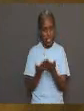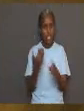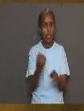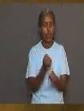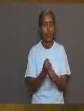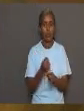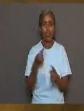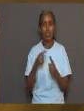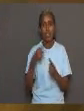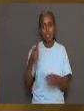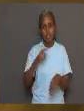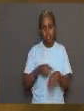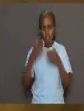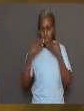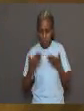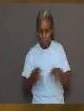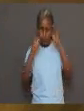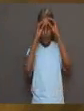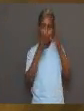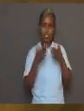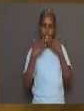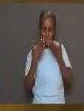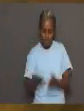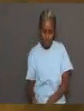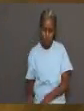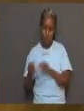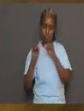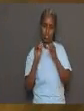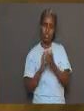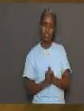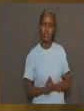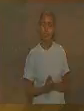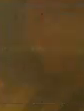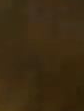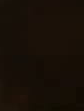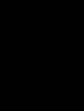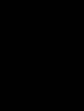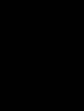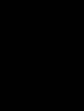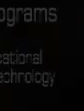Good work! Until next time, thank you, teacher. Thank you, students.